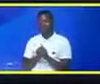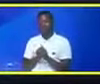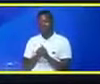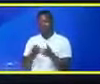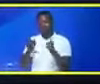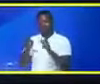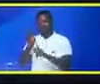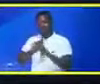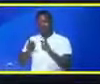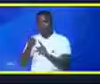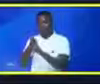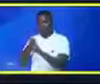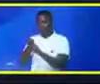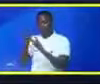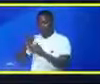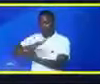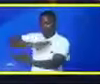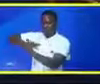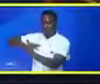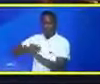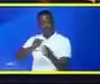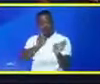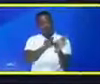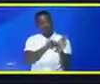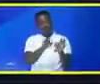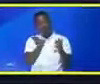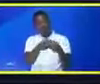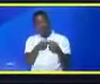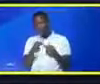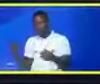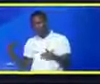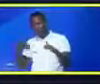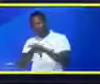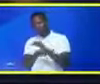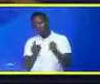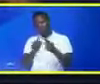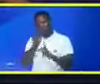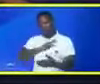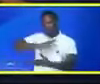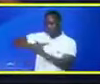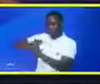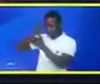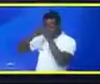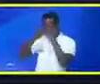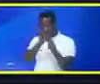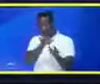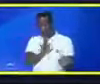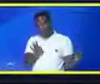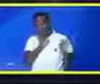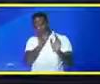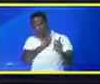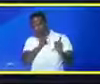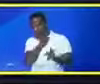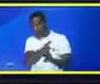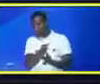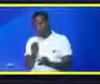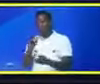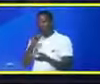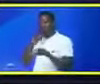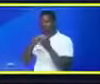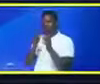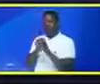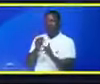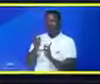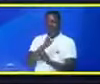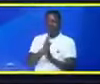When people want to stop you from getting into a room, perhaps for official reasons, they may not necessarily line up security